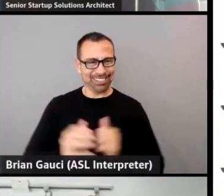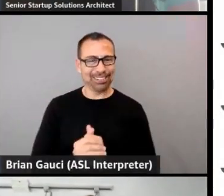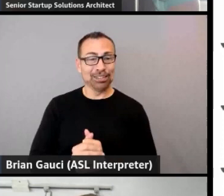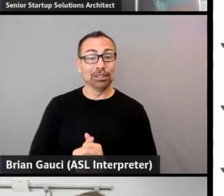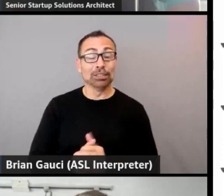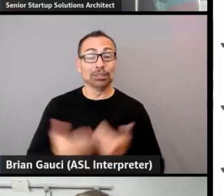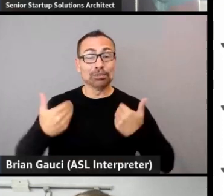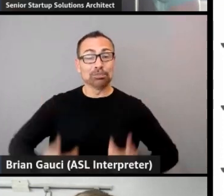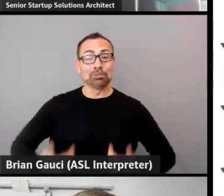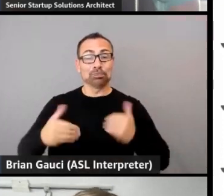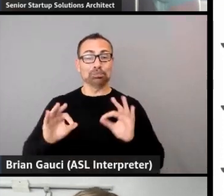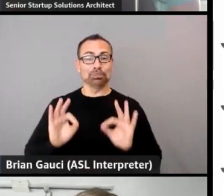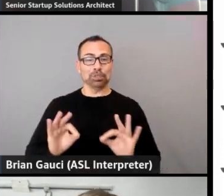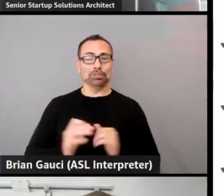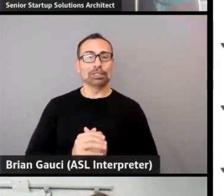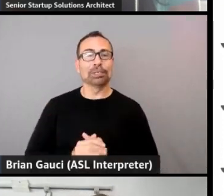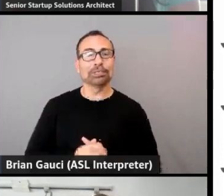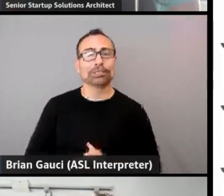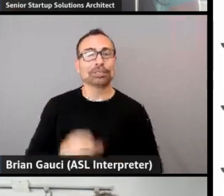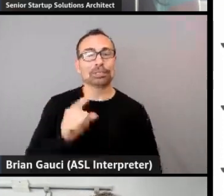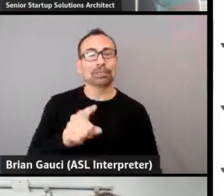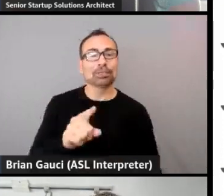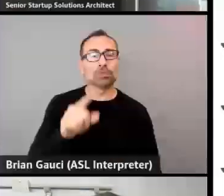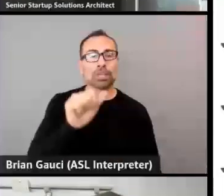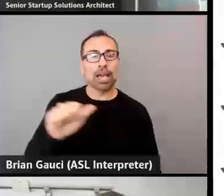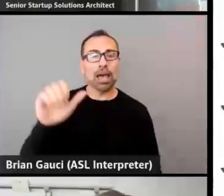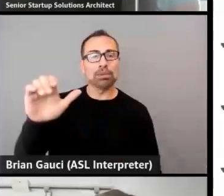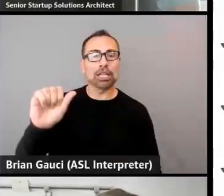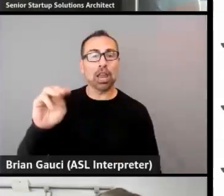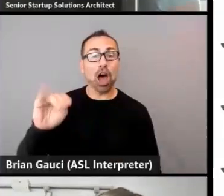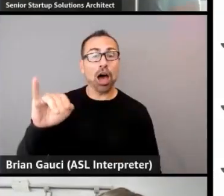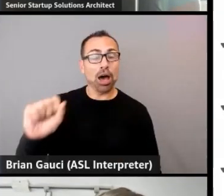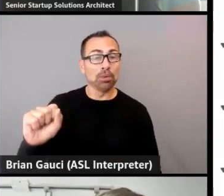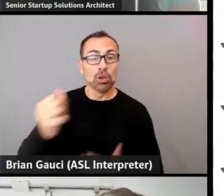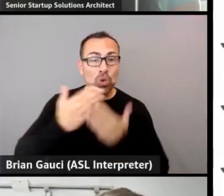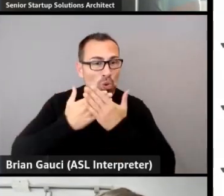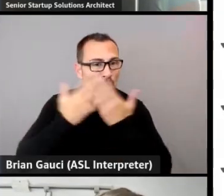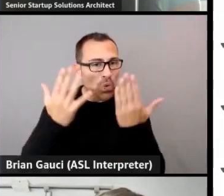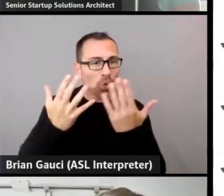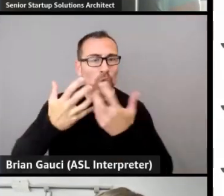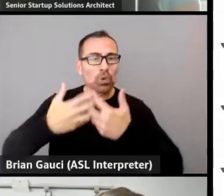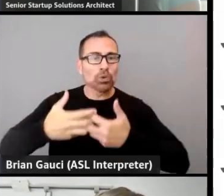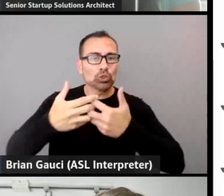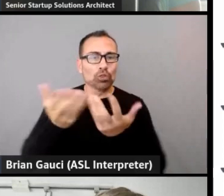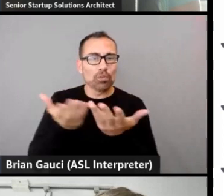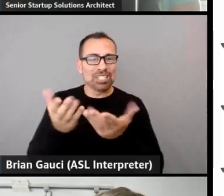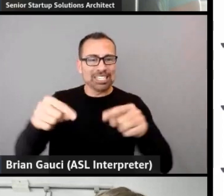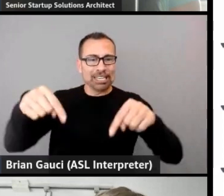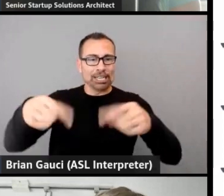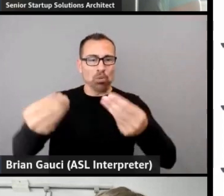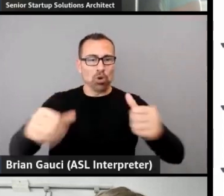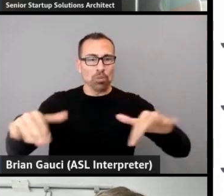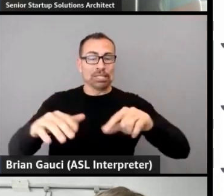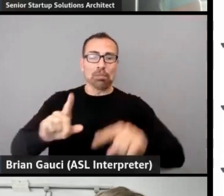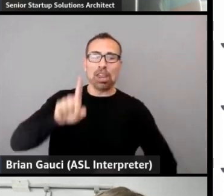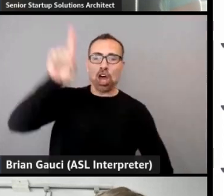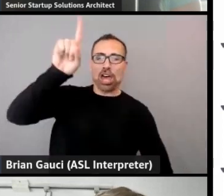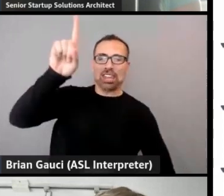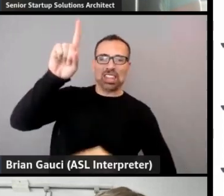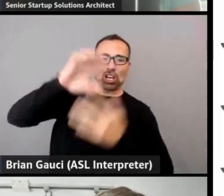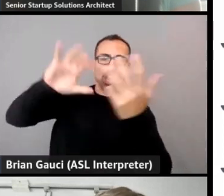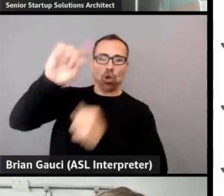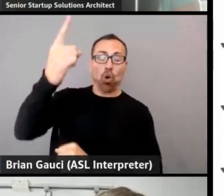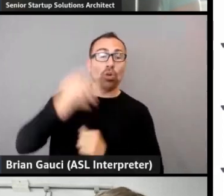Perfect. And so Amazon Omics is truly serverless. It's fully managed on the back end. So what that means is that